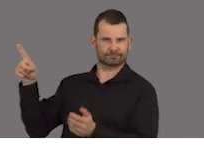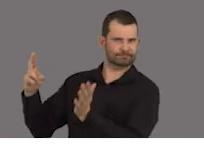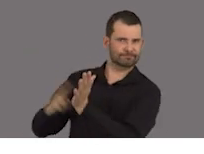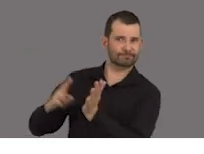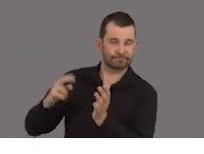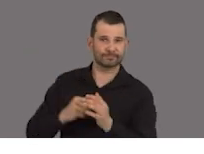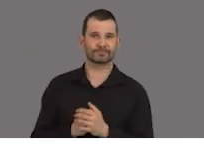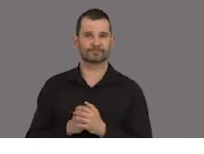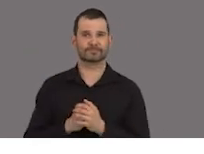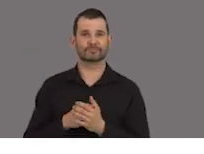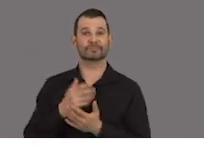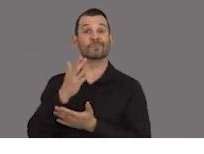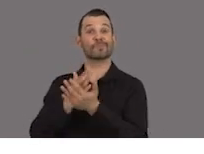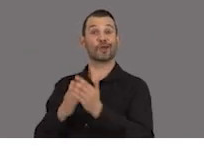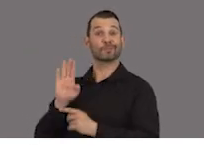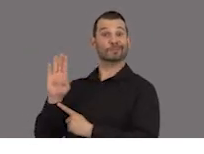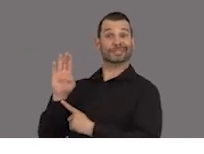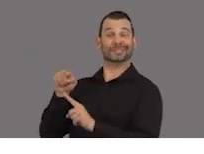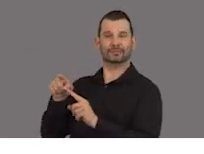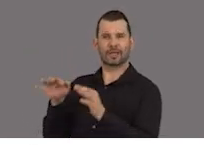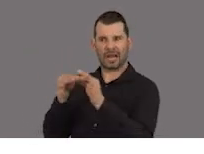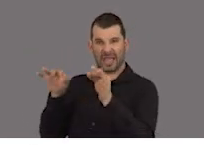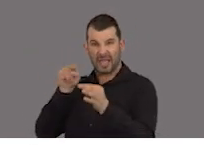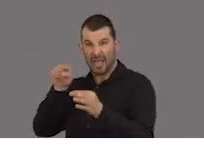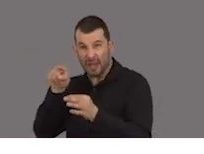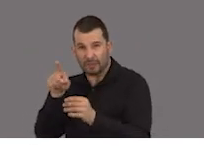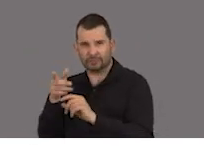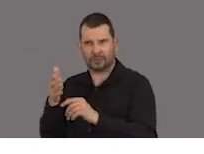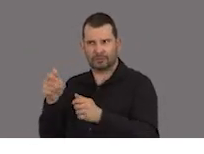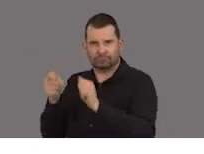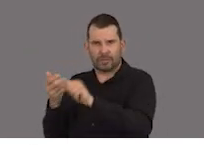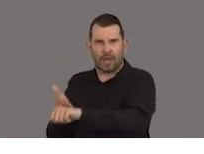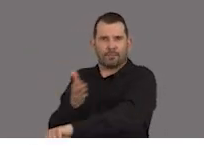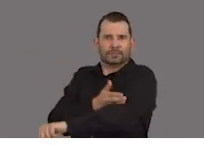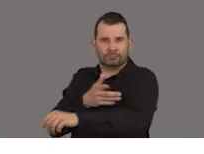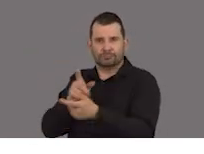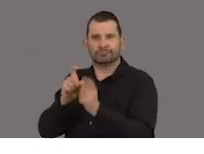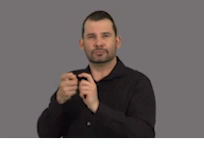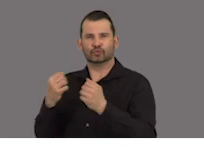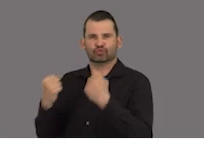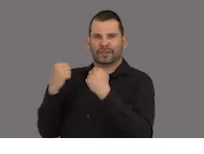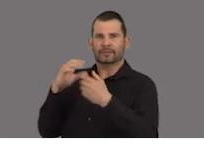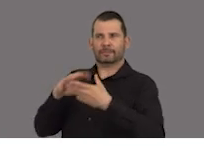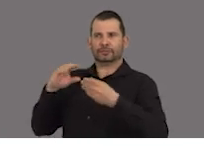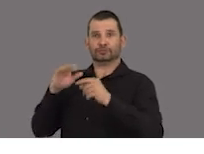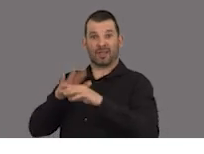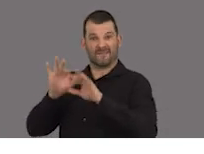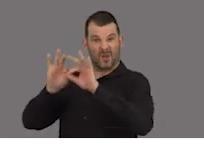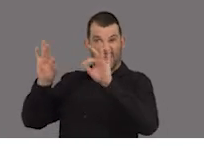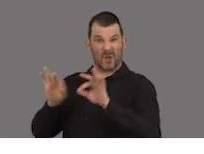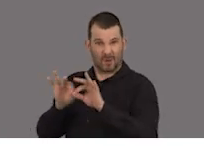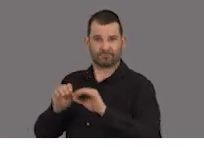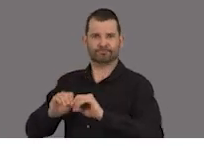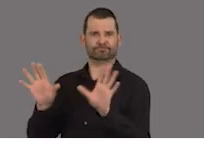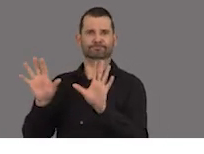it. In Part B, the language was updated to strengthen the message on the